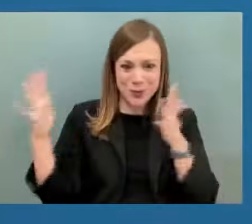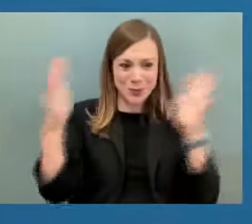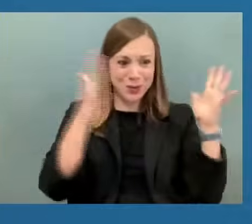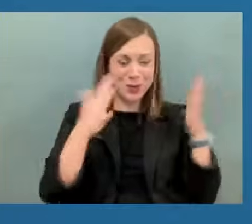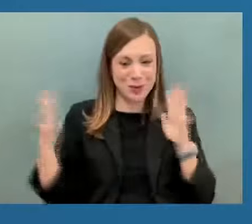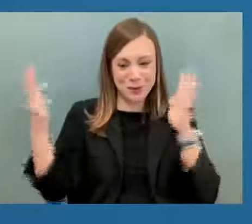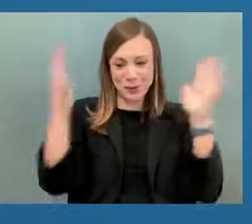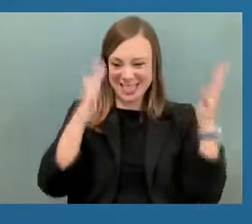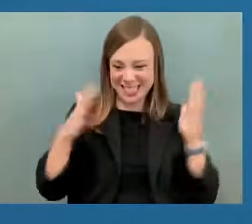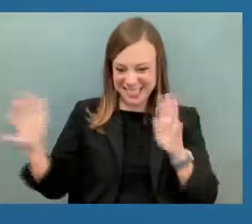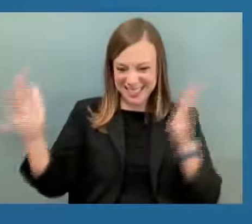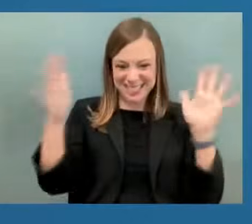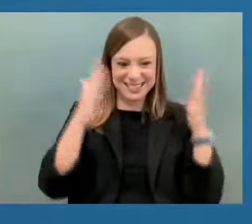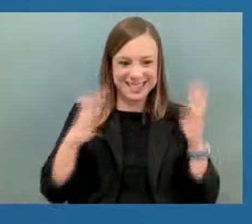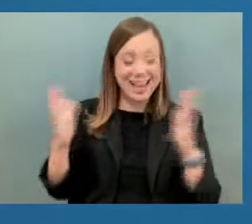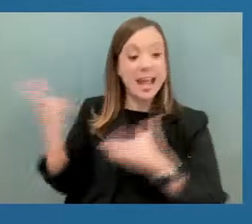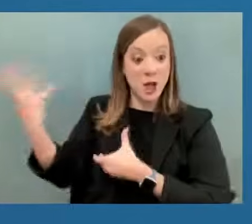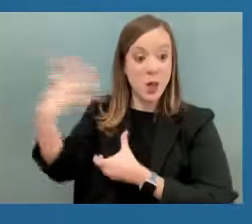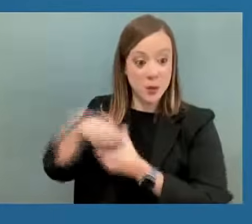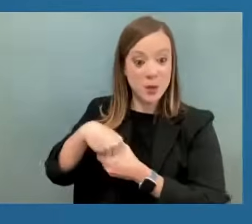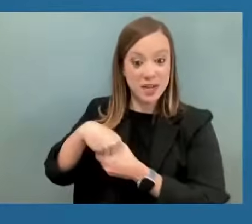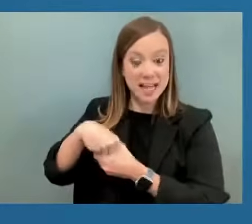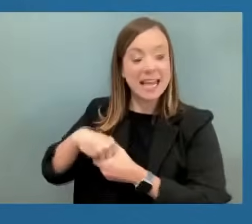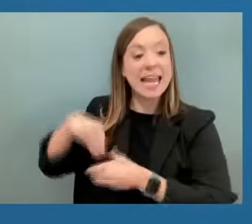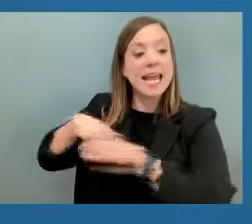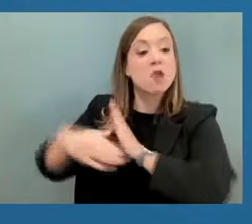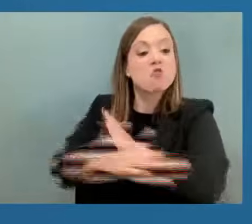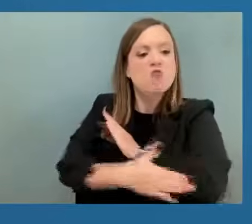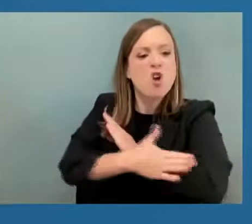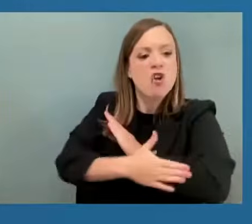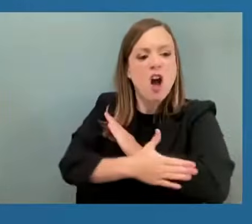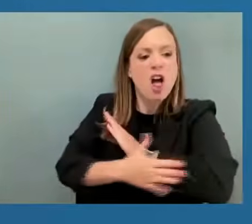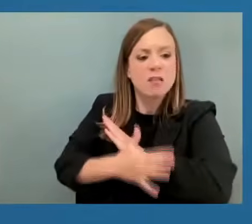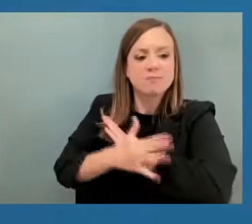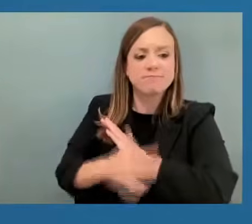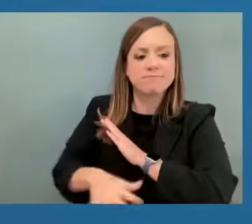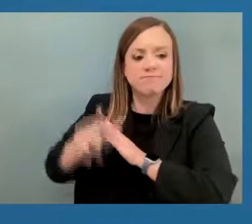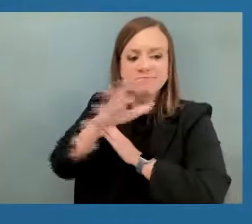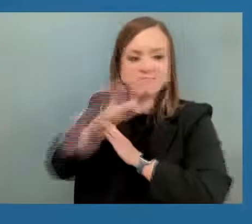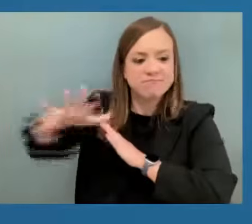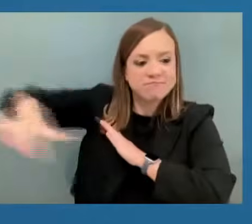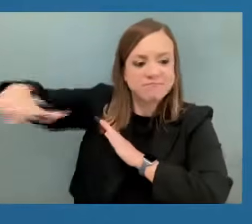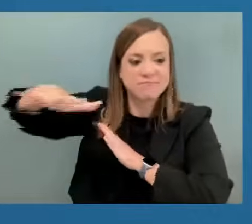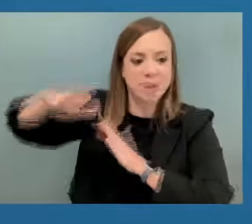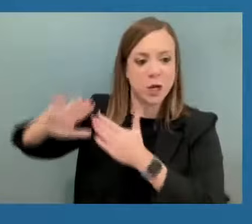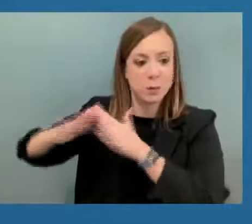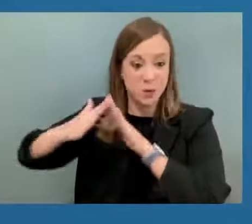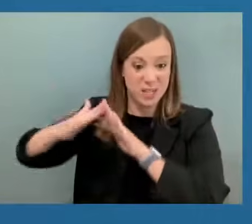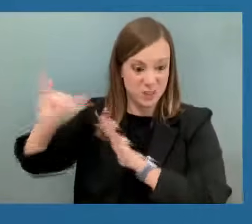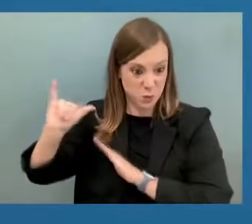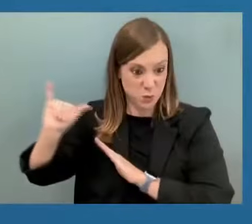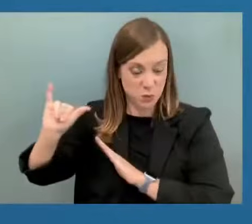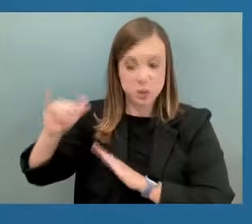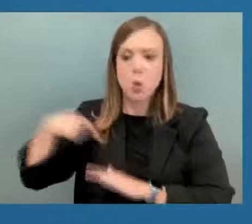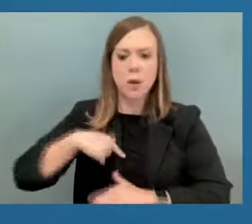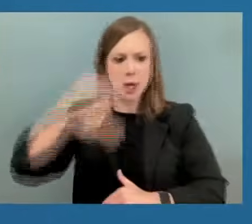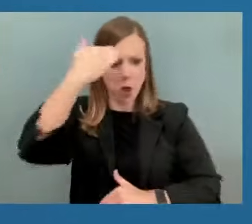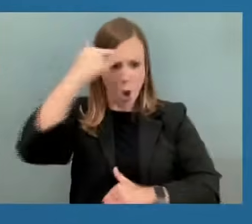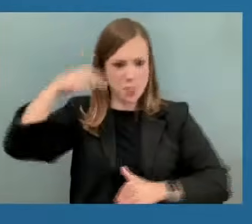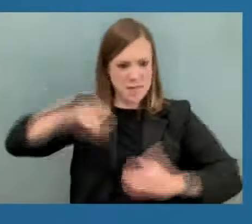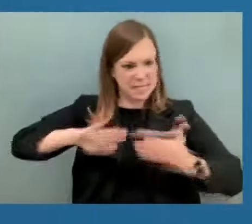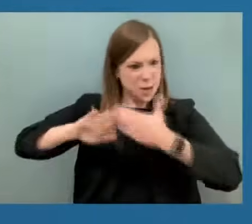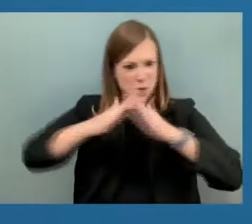Including in rural communities. So we know that the community is vast and needs our